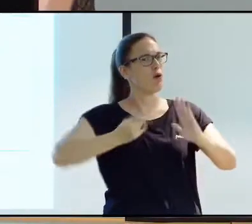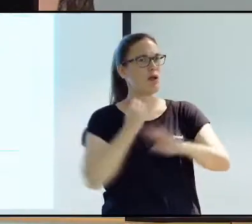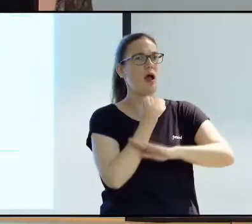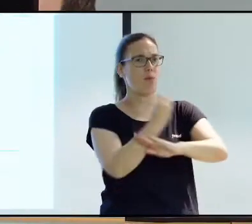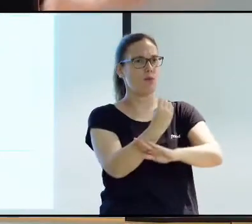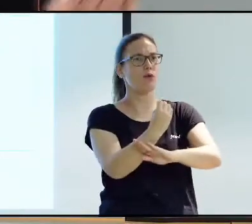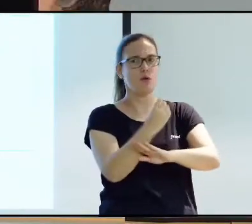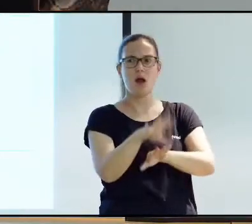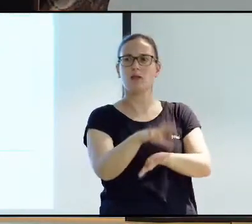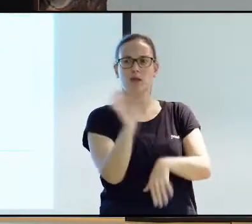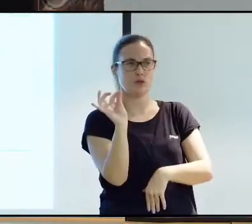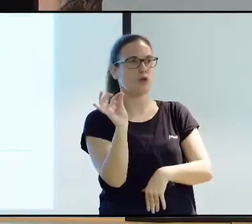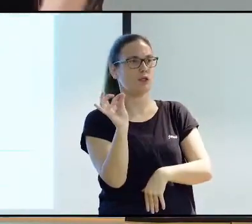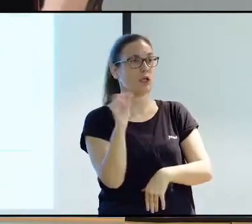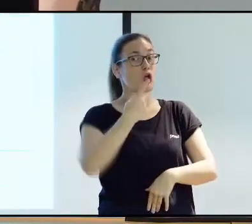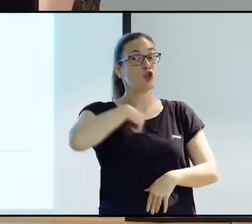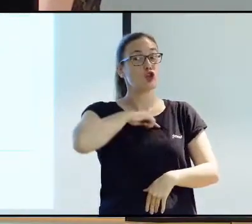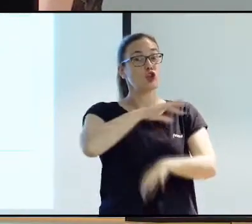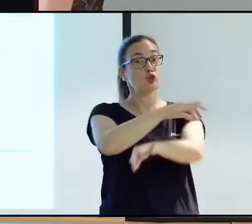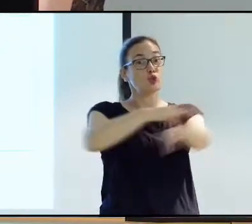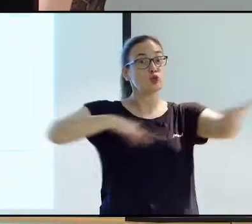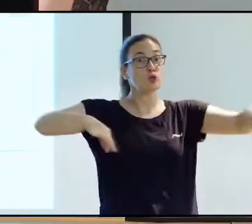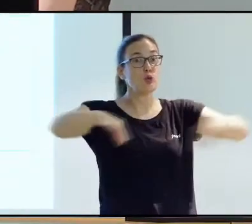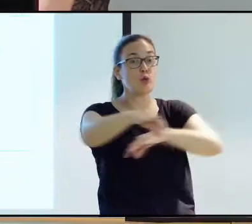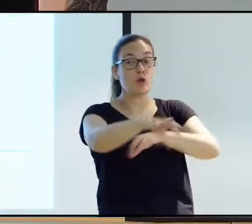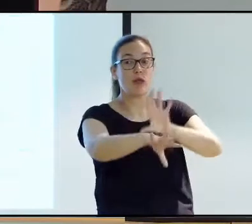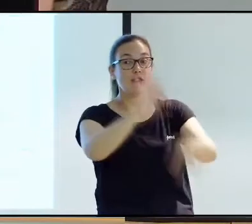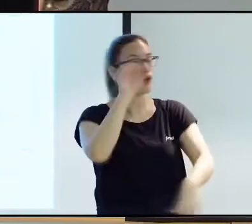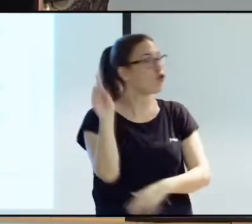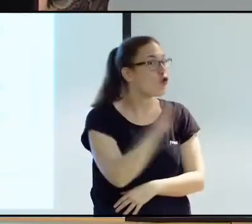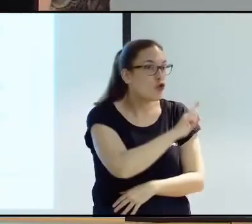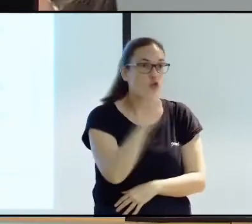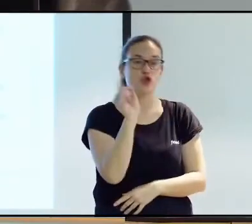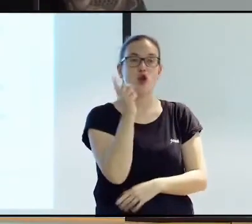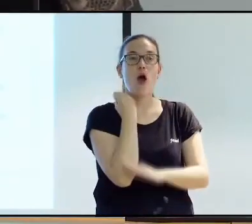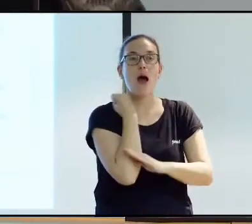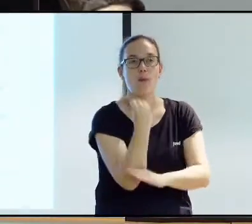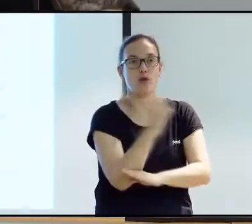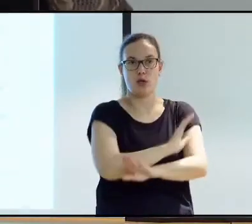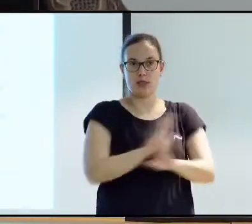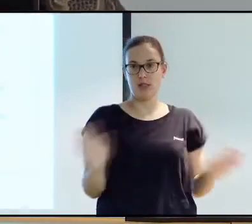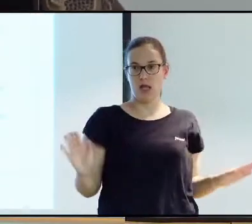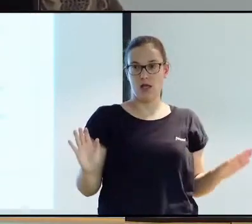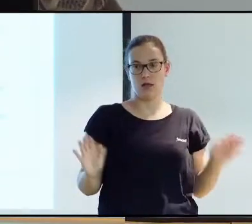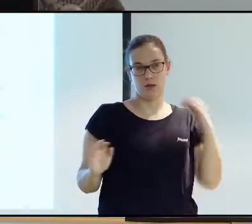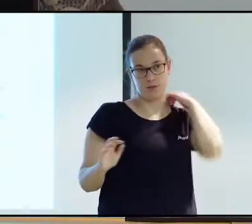to understand the methodology that needs to be deployed in the decision-making process before we jump